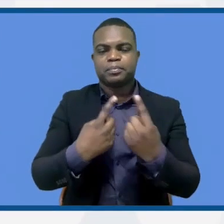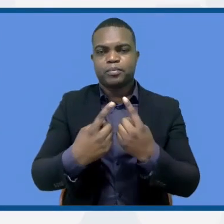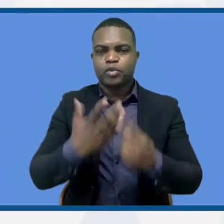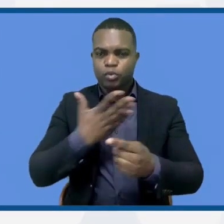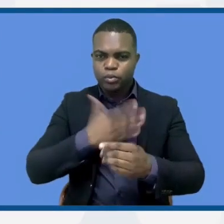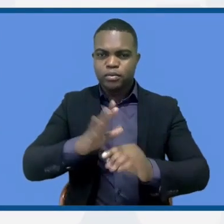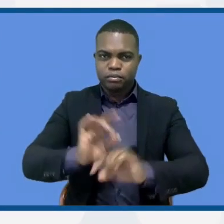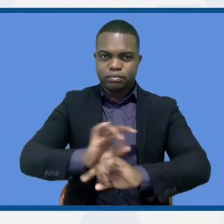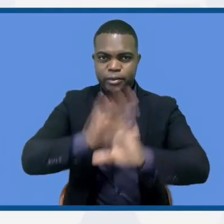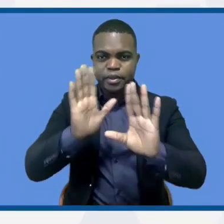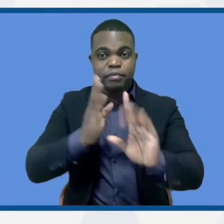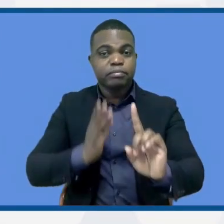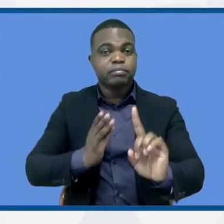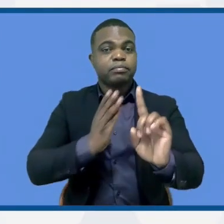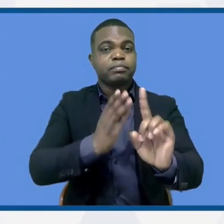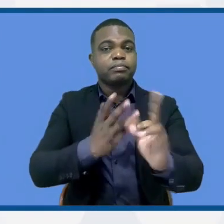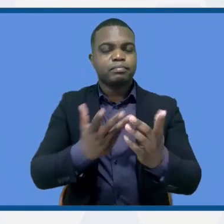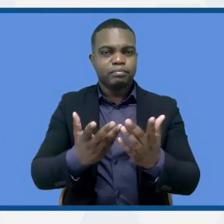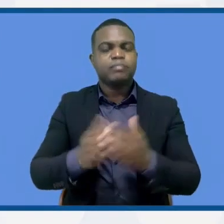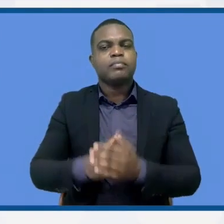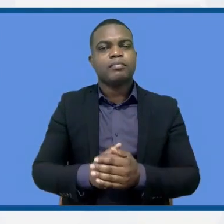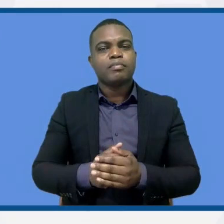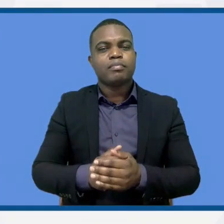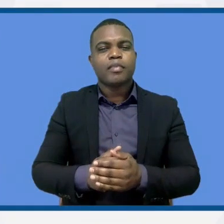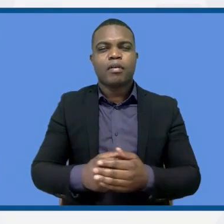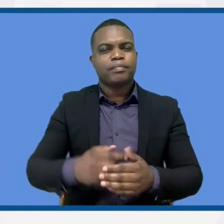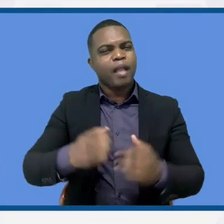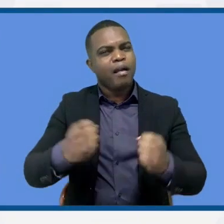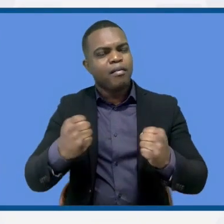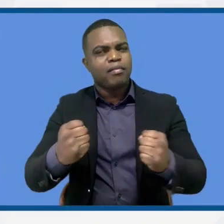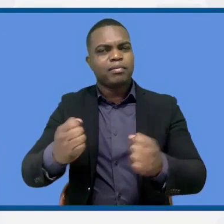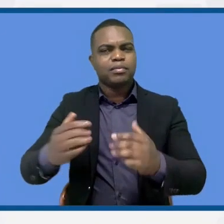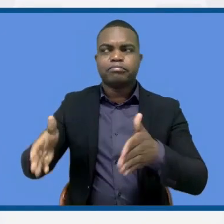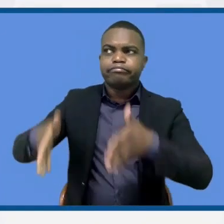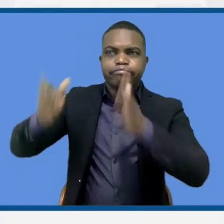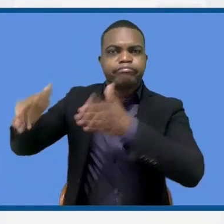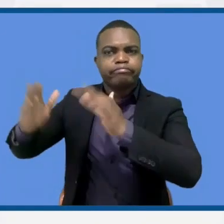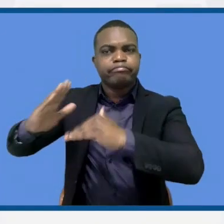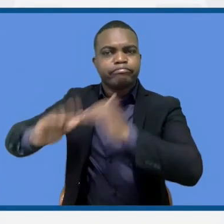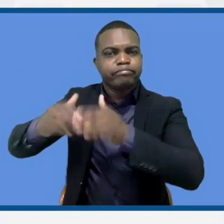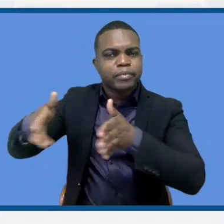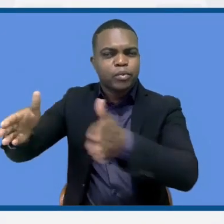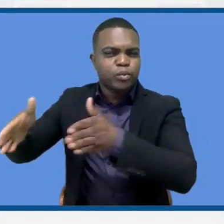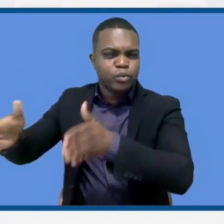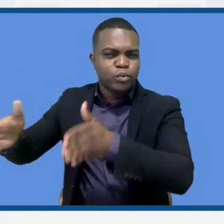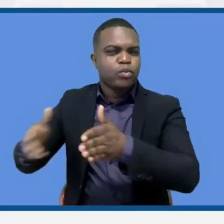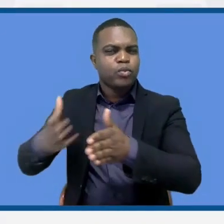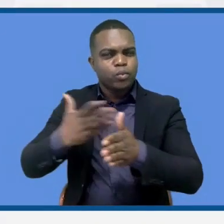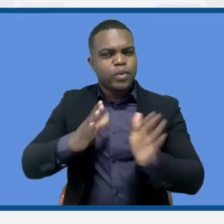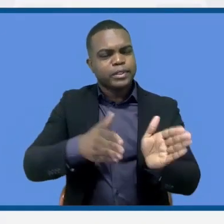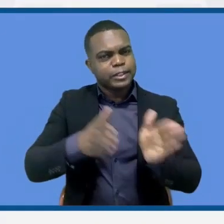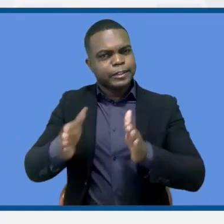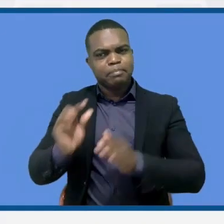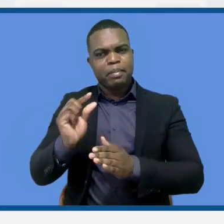and nature-based solutions, and also digital infrastructure. This will be the framework of the discussions